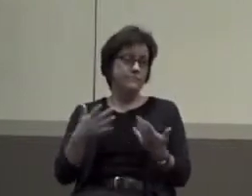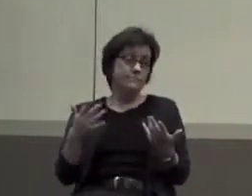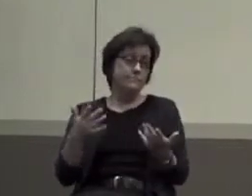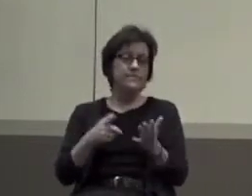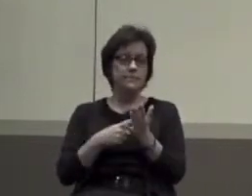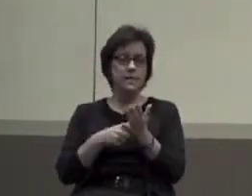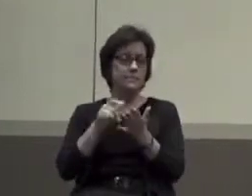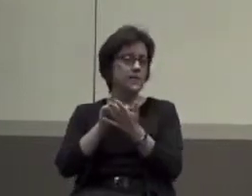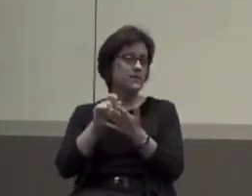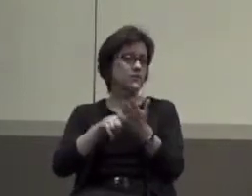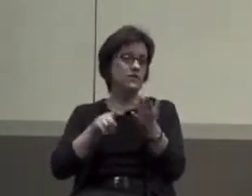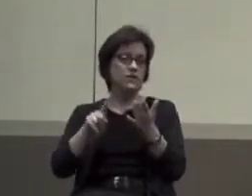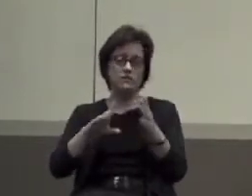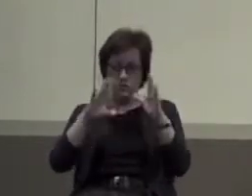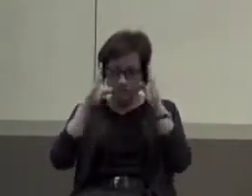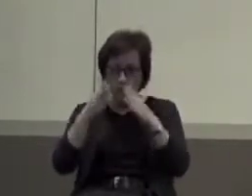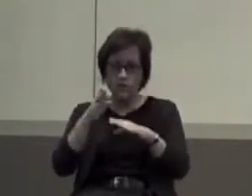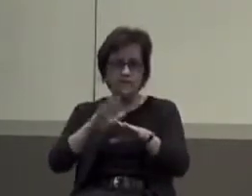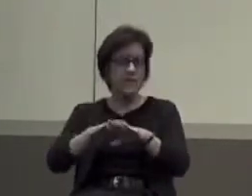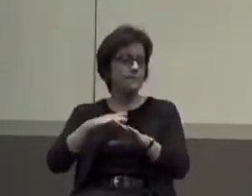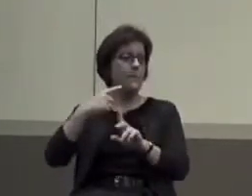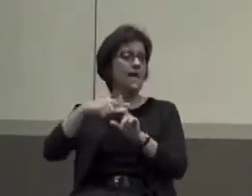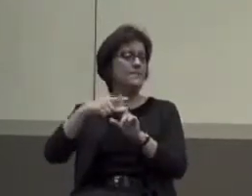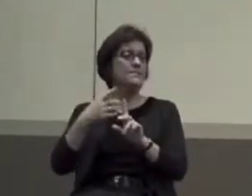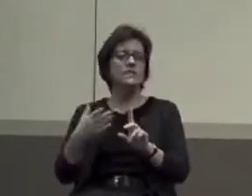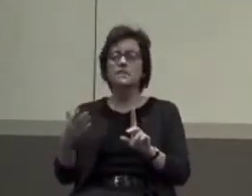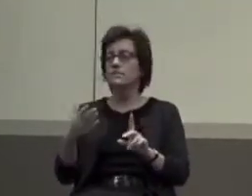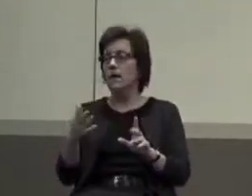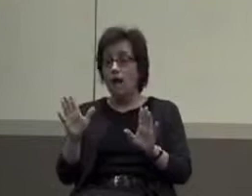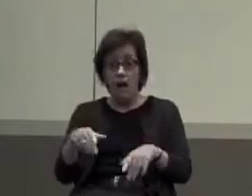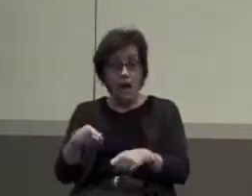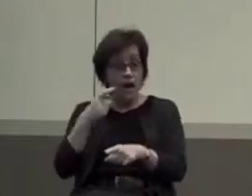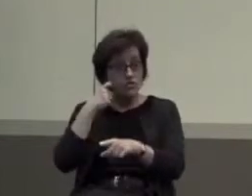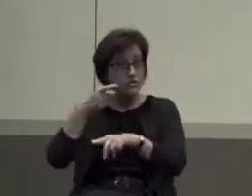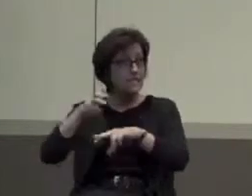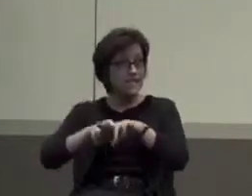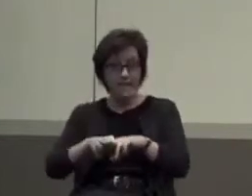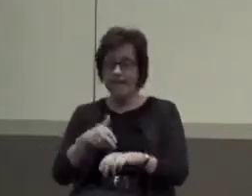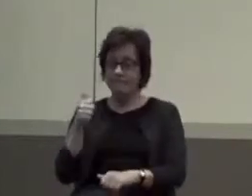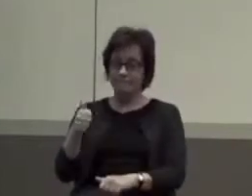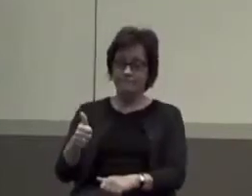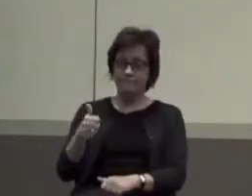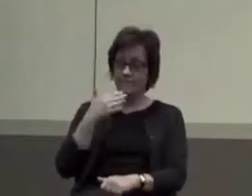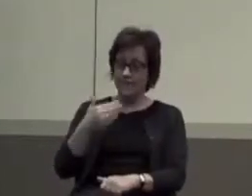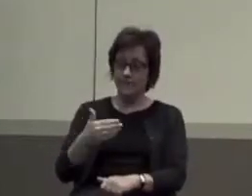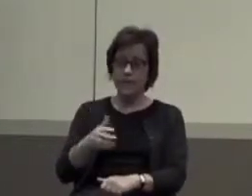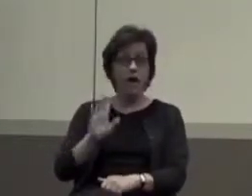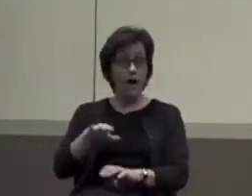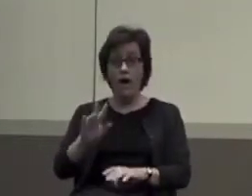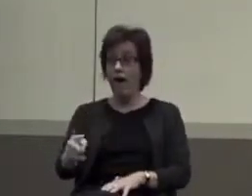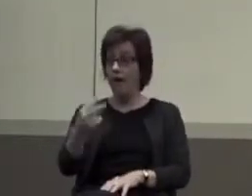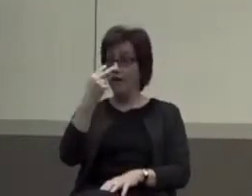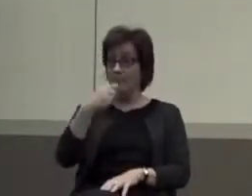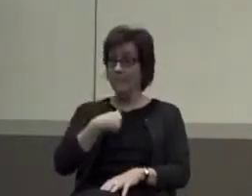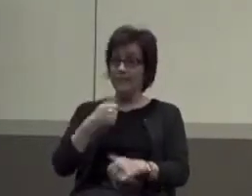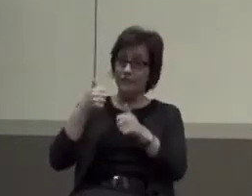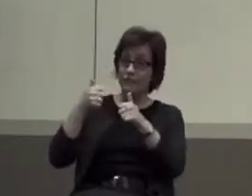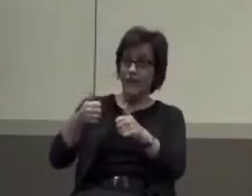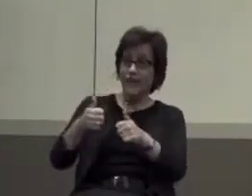But focusing on positive things, or, you know, hey, you just sat down, thank you. Or you're looking at me, great.